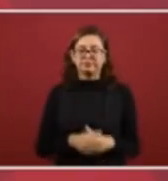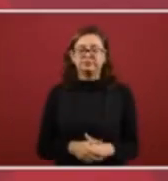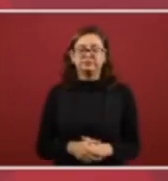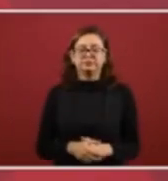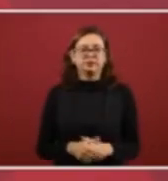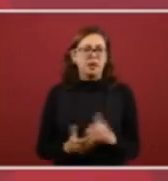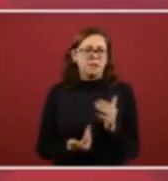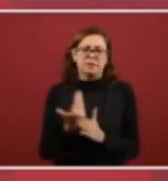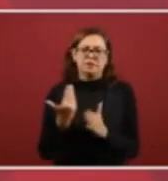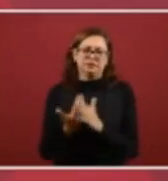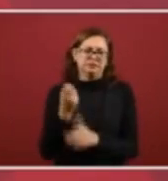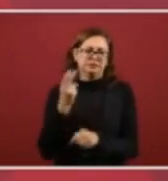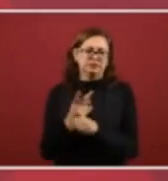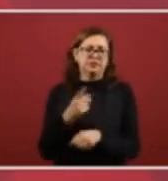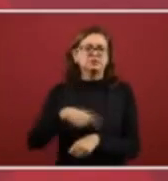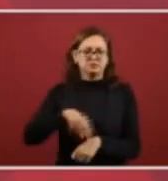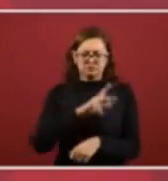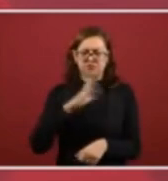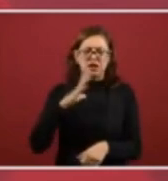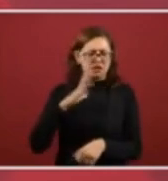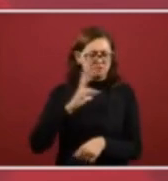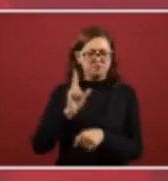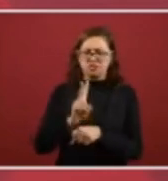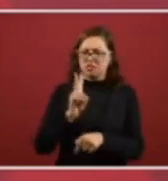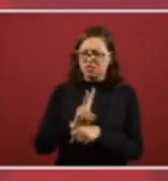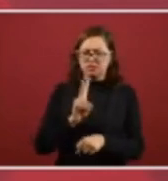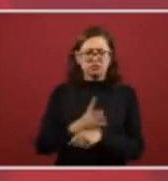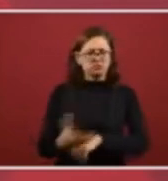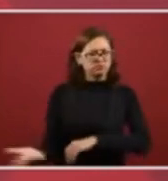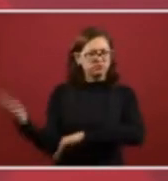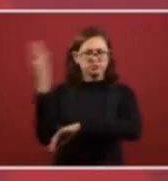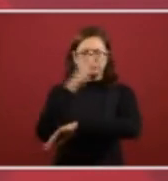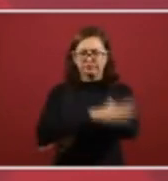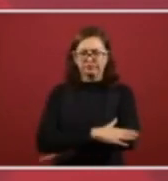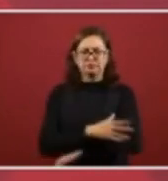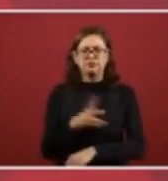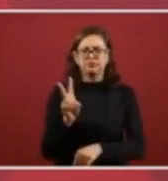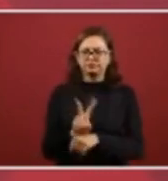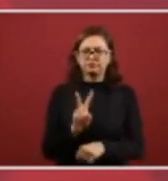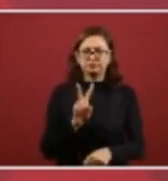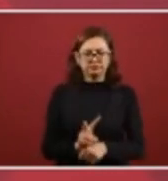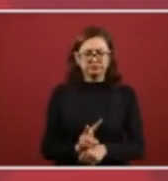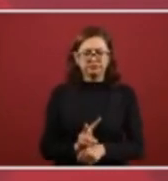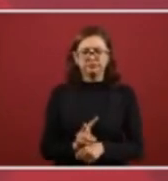figuring out how to handle these illicit acts. It's not that there is no vigilance.